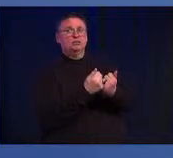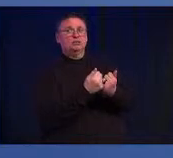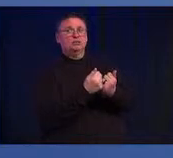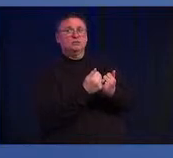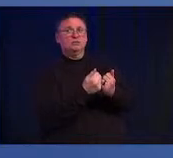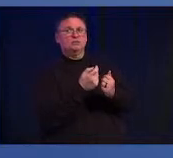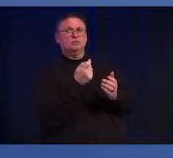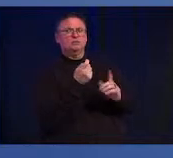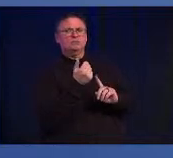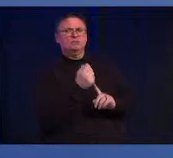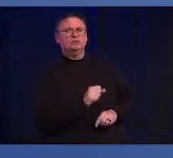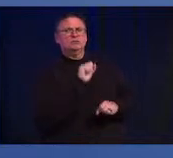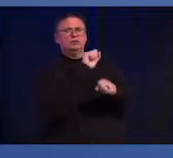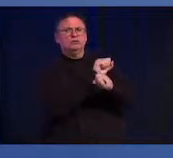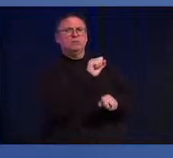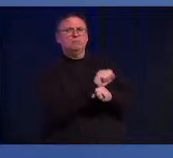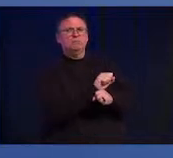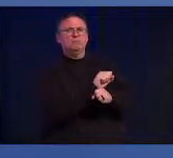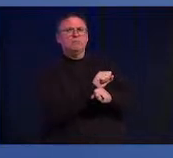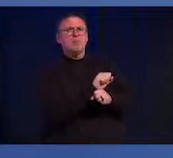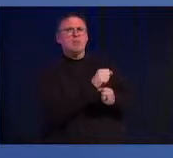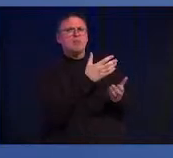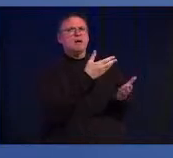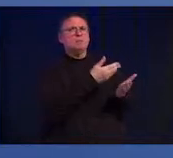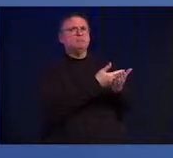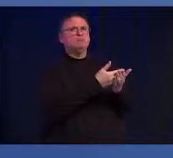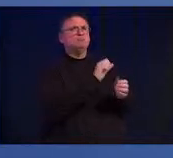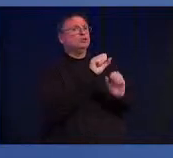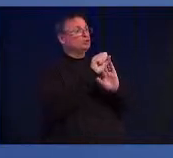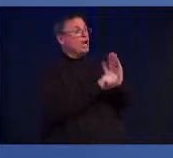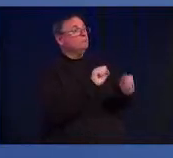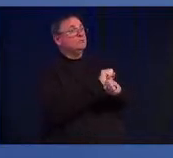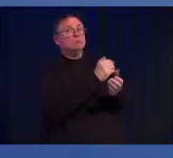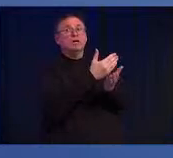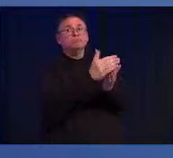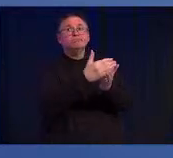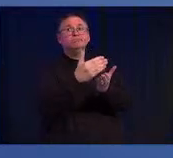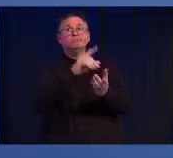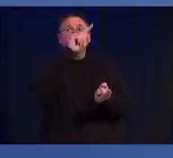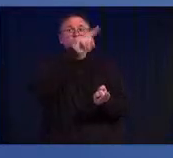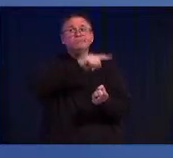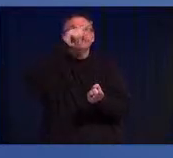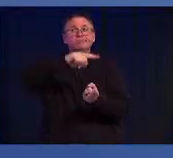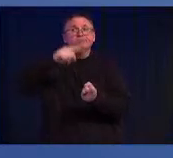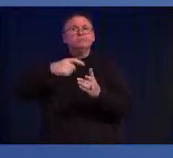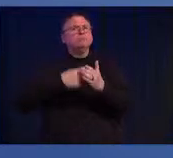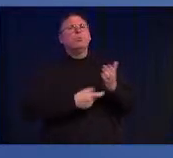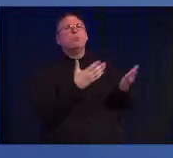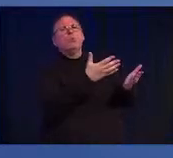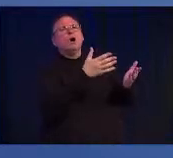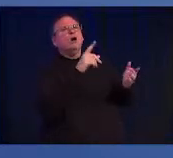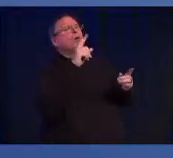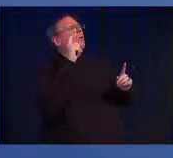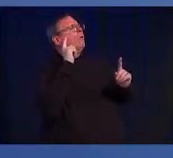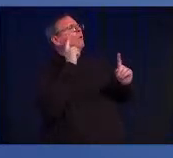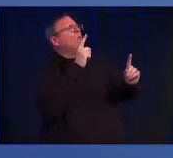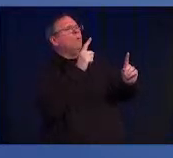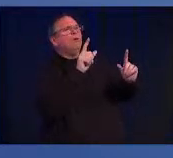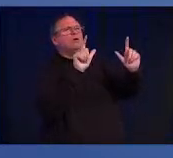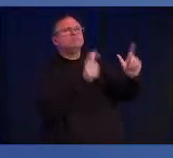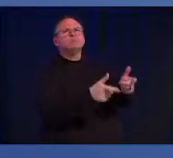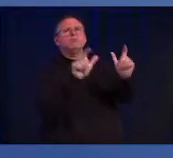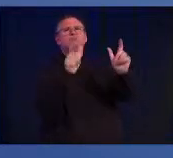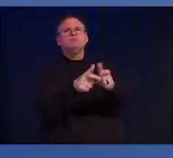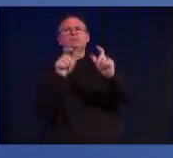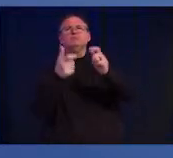employee salaries. If so, she asks, which agencies do you plan to target? She offered examples of environmental management and the